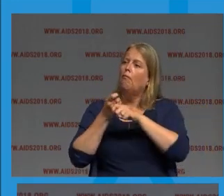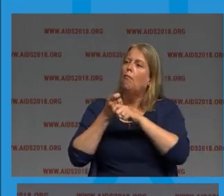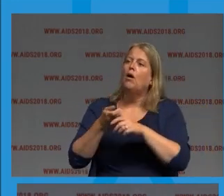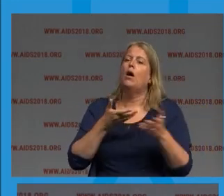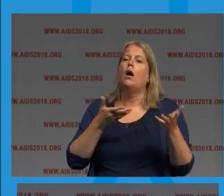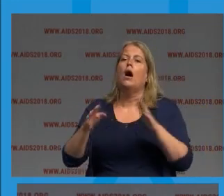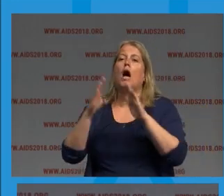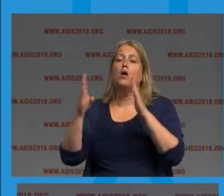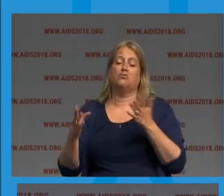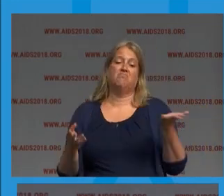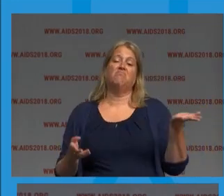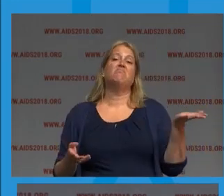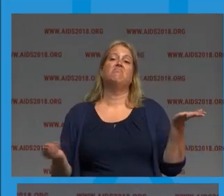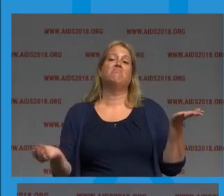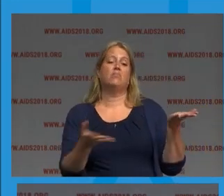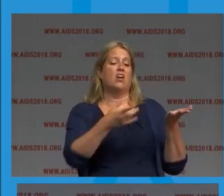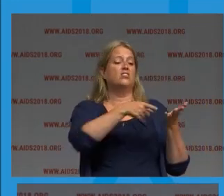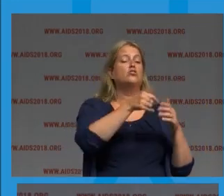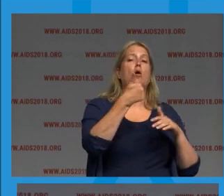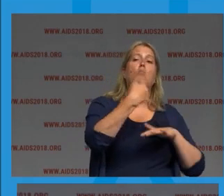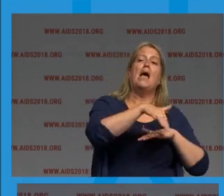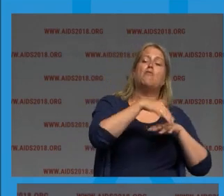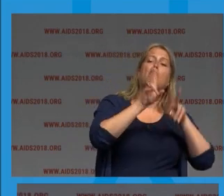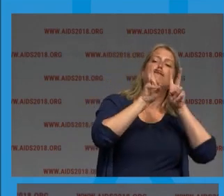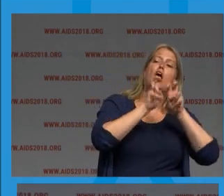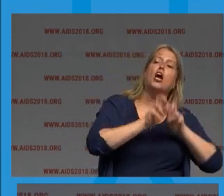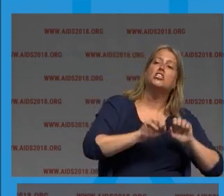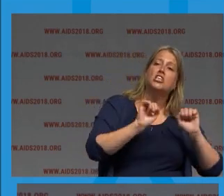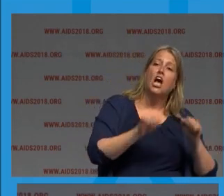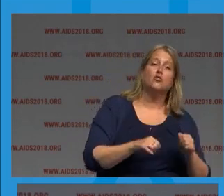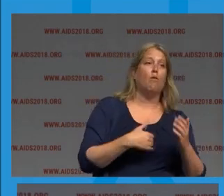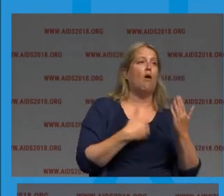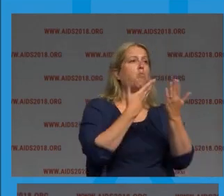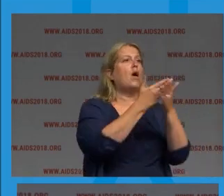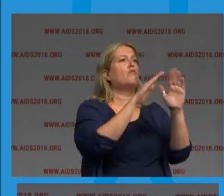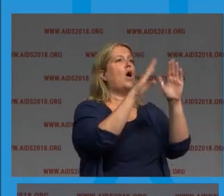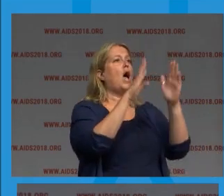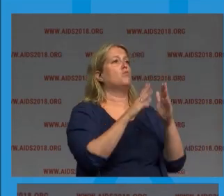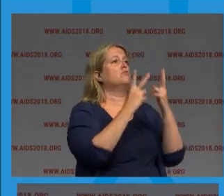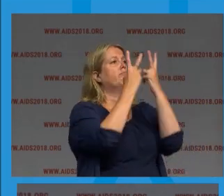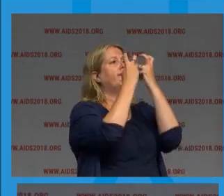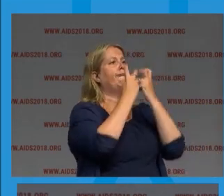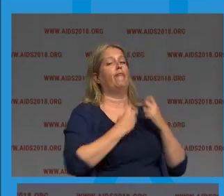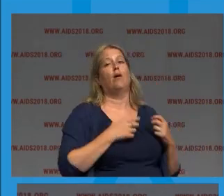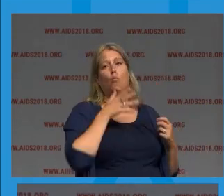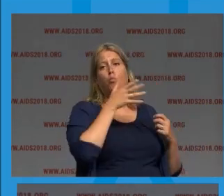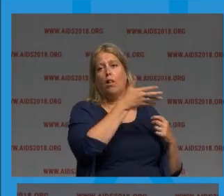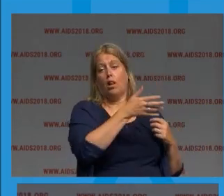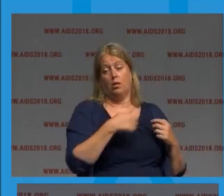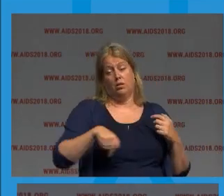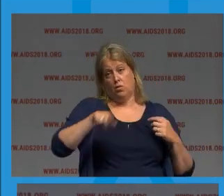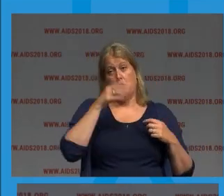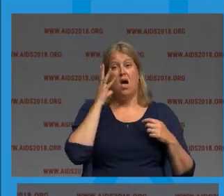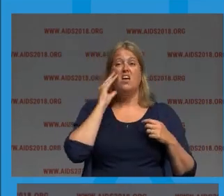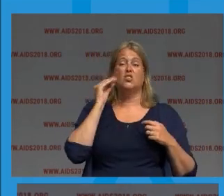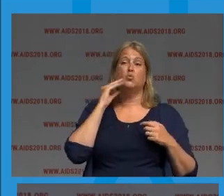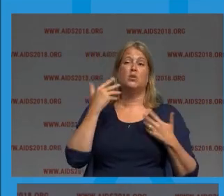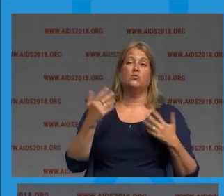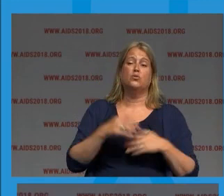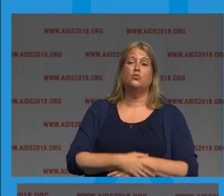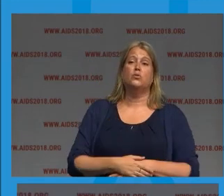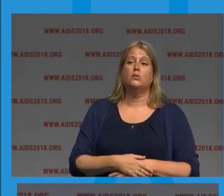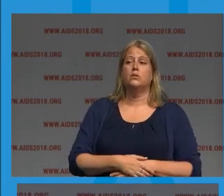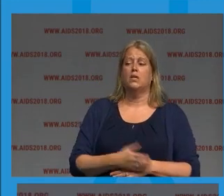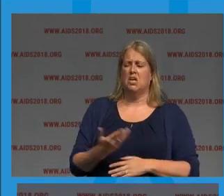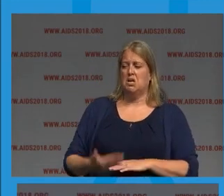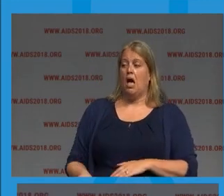they do background checks on you, whether you're applying for a job or getting housing. I've experienced all of this. And before I knew it, I was trying to apply